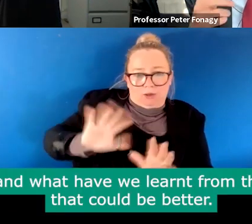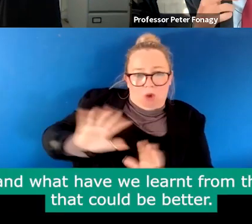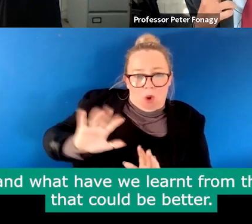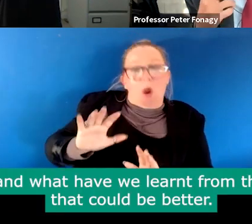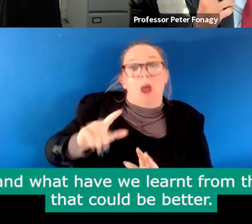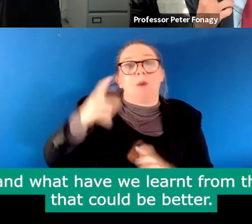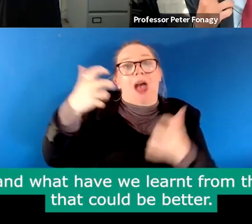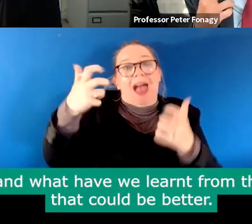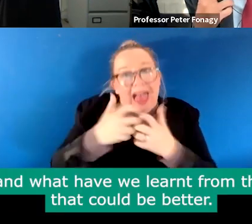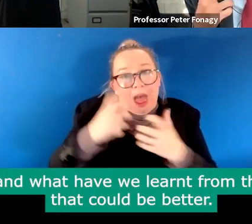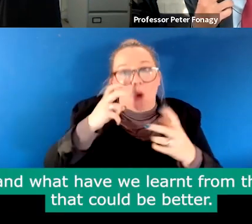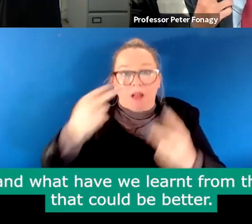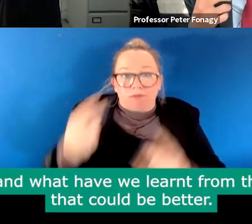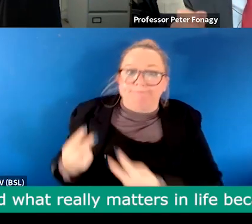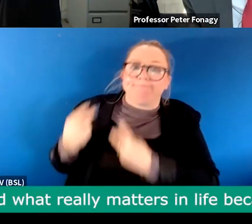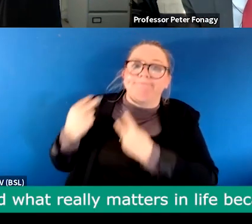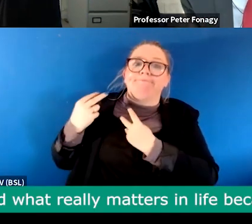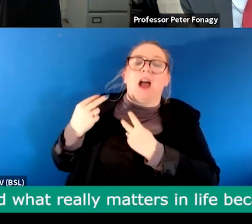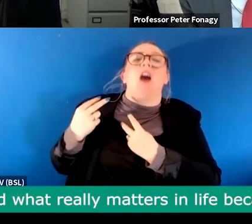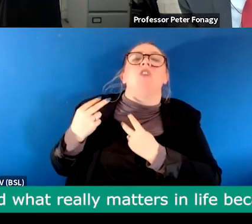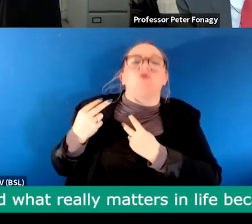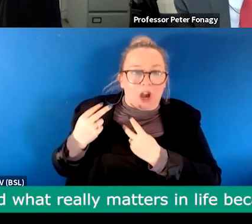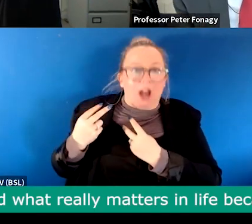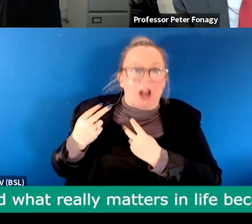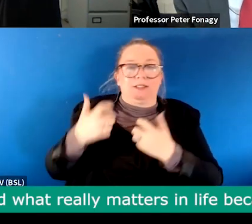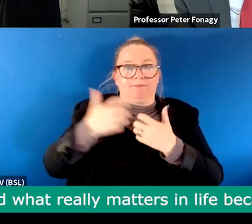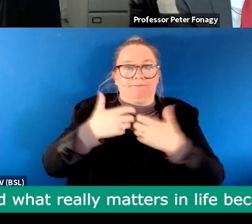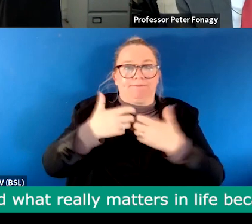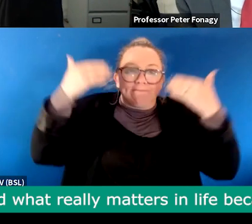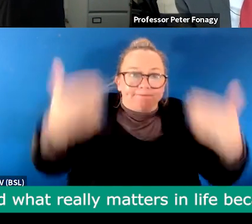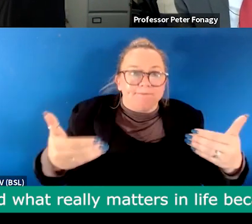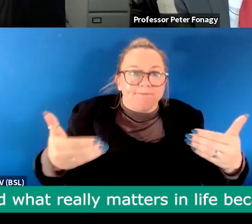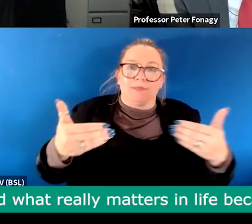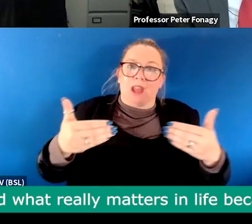learned from this that could do better, and what really matters in life.